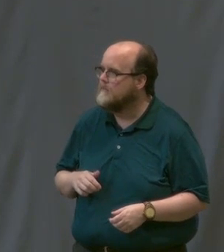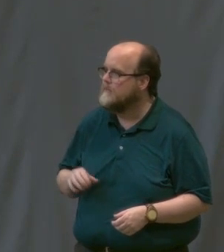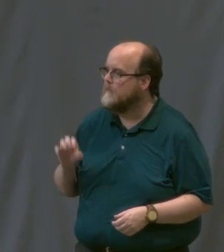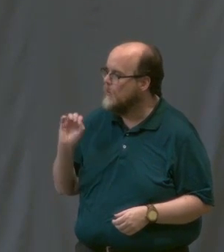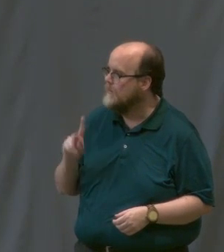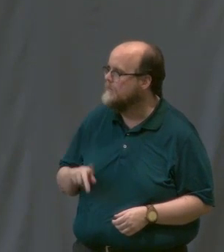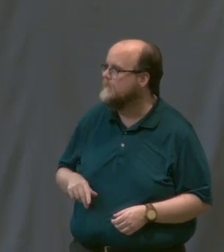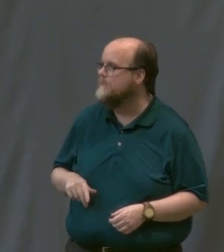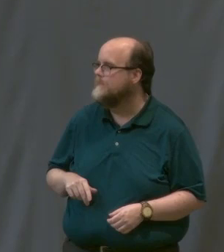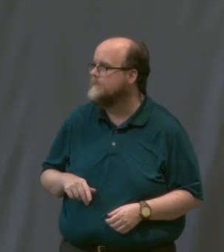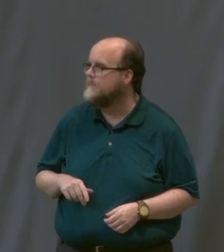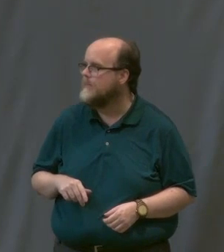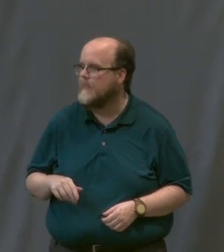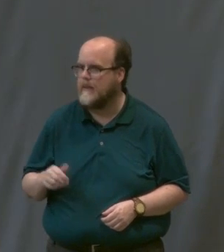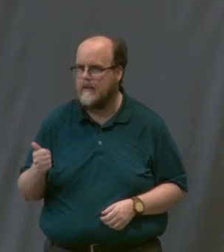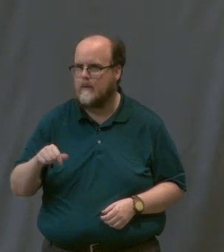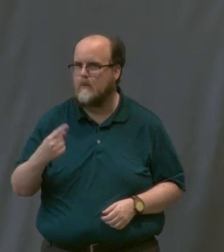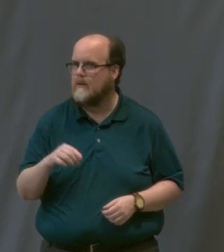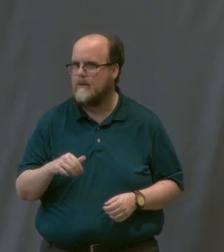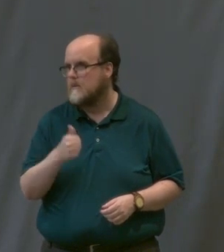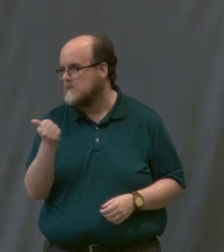Okay. Anybody else?